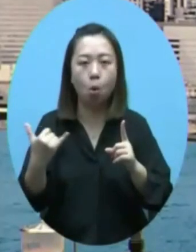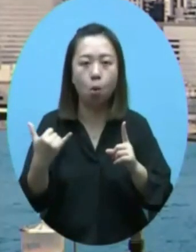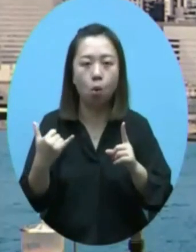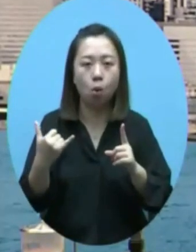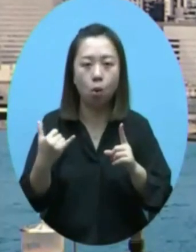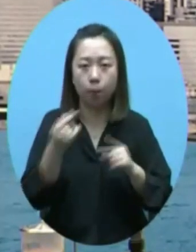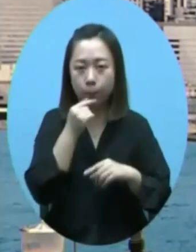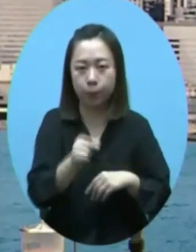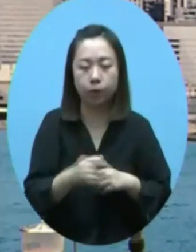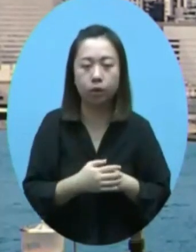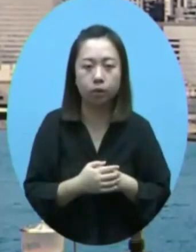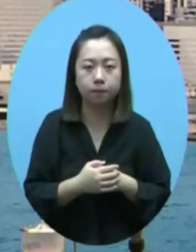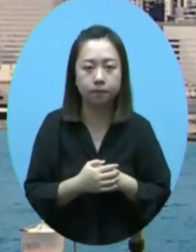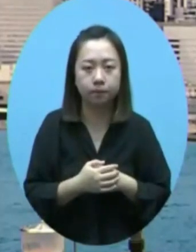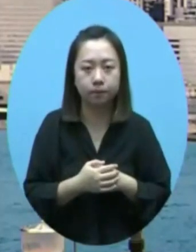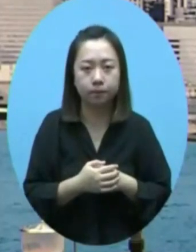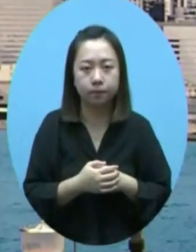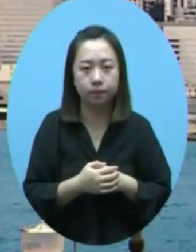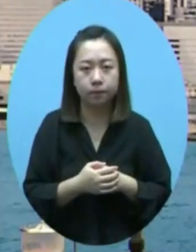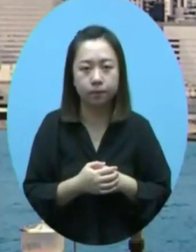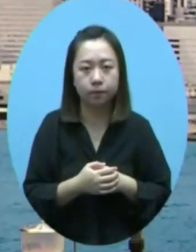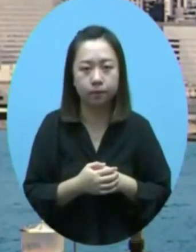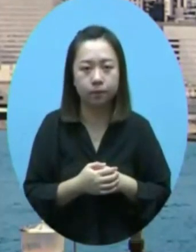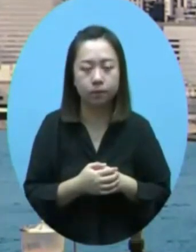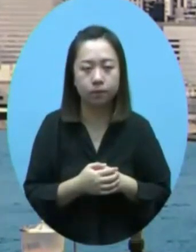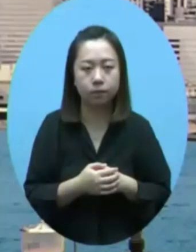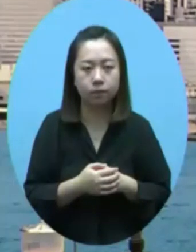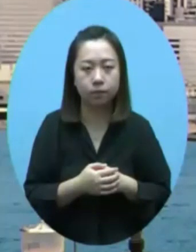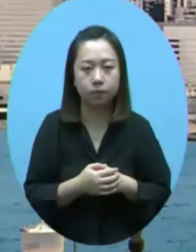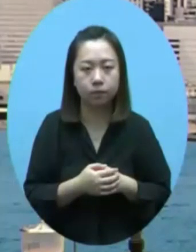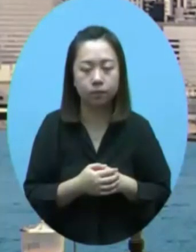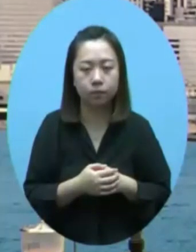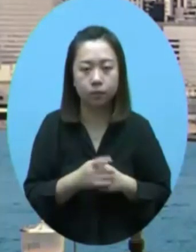The MTR assistant case is 1386.